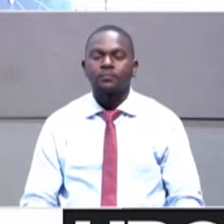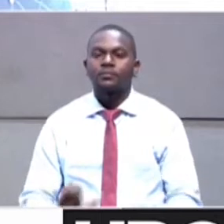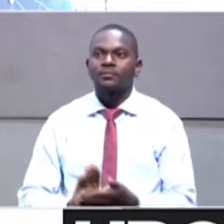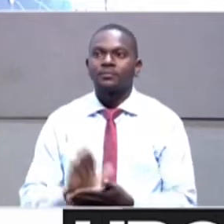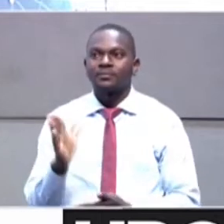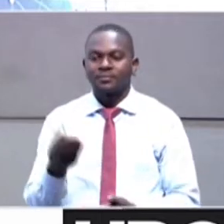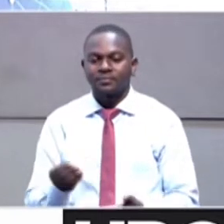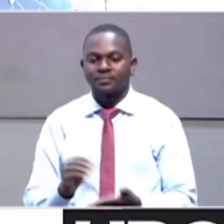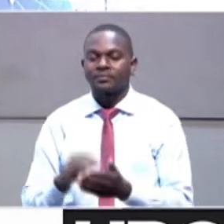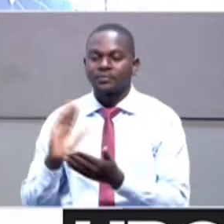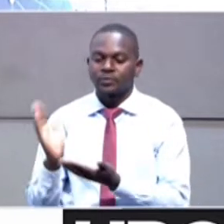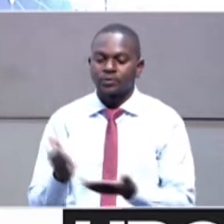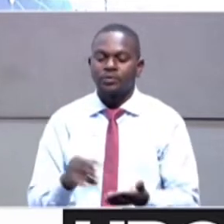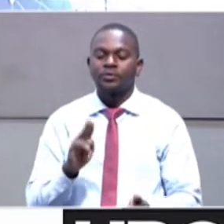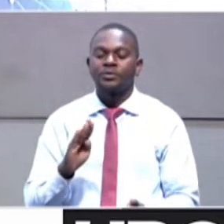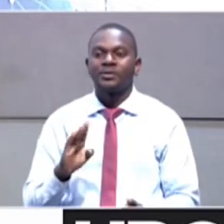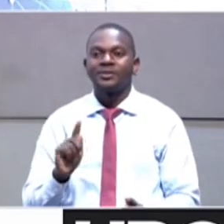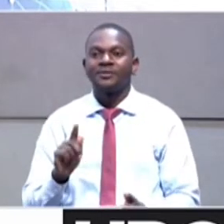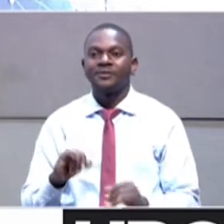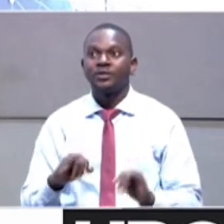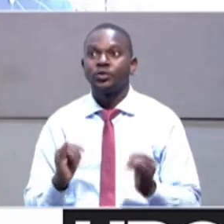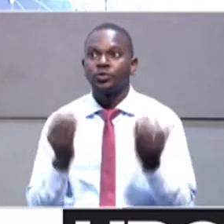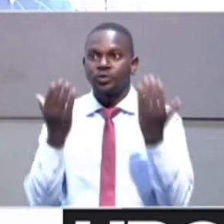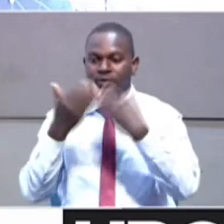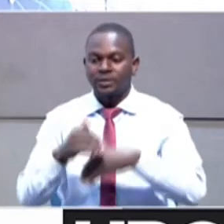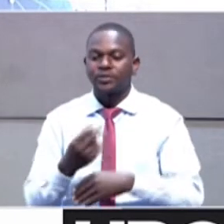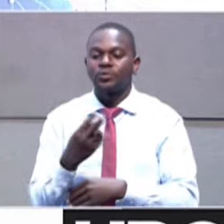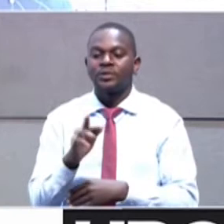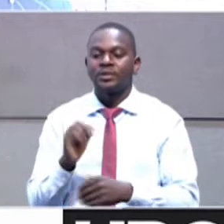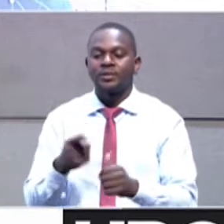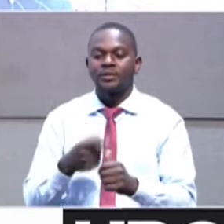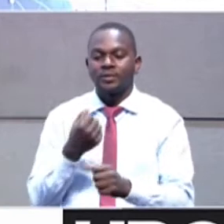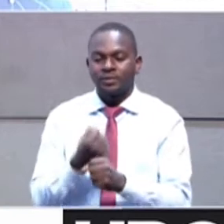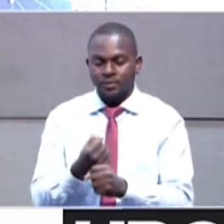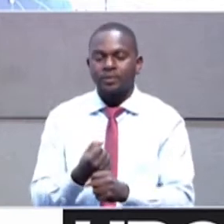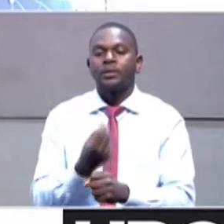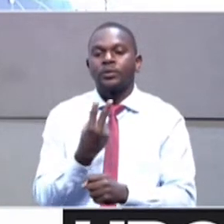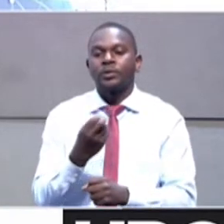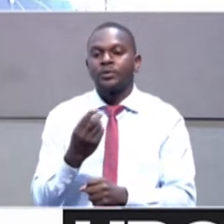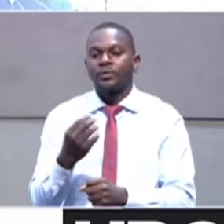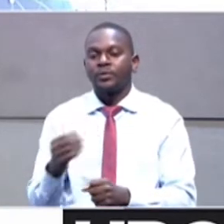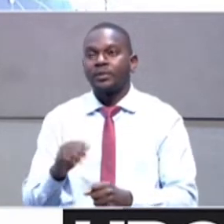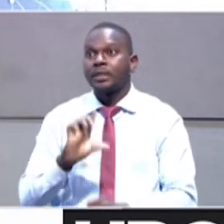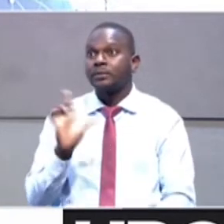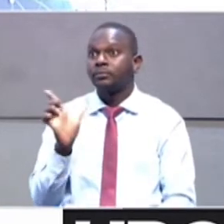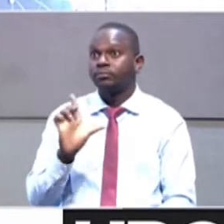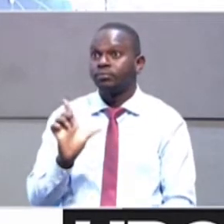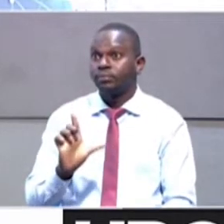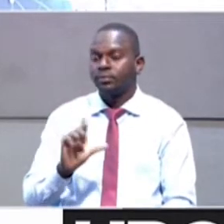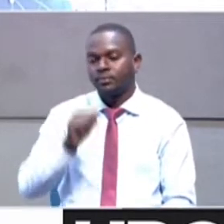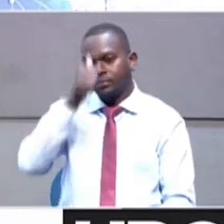Good evening once again and welcome to UBC News tonight on this 28th day of August 2021. I'm Loreen Masika